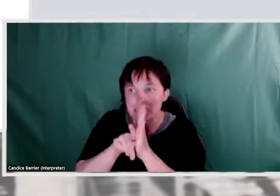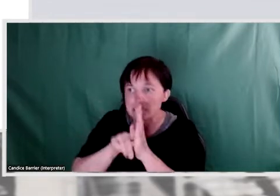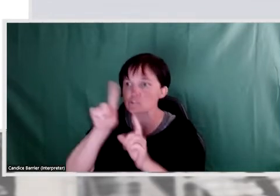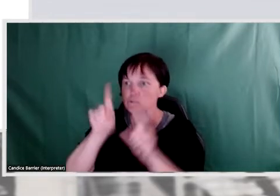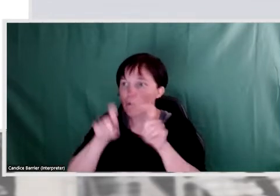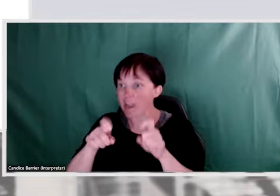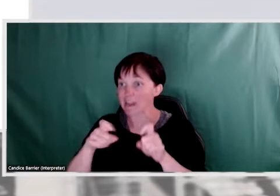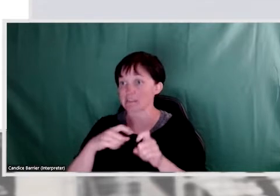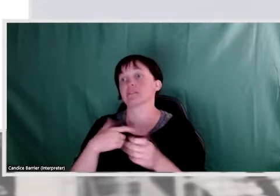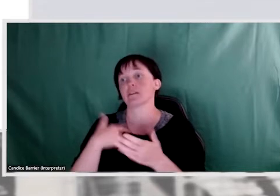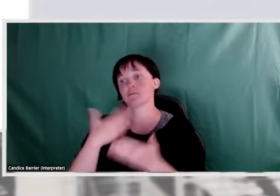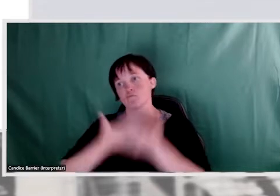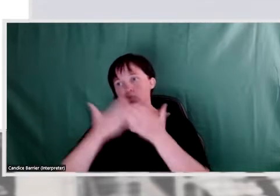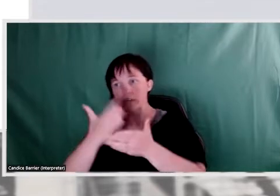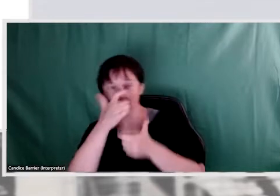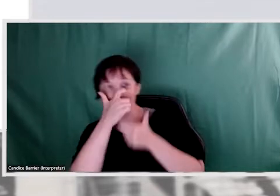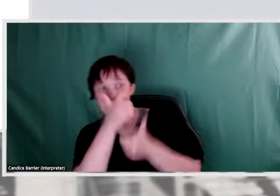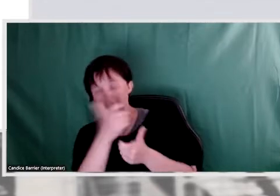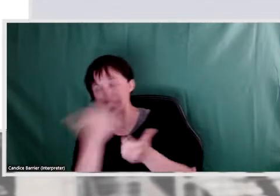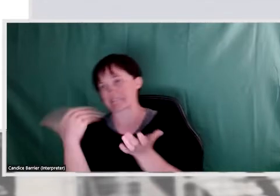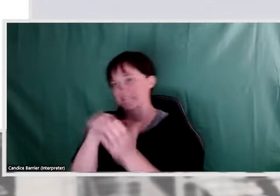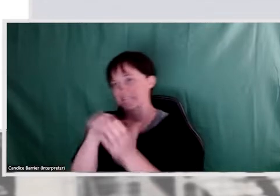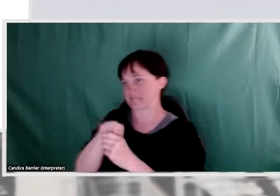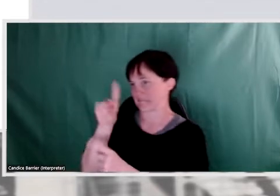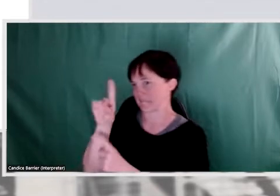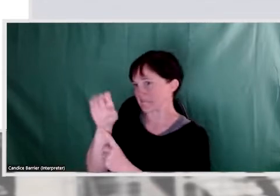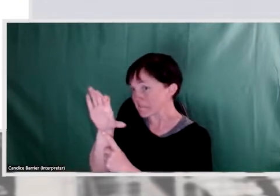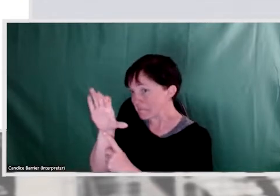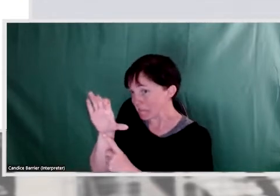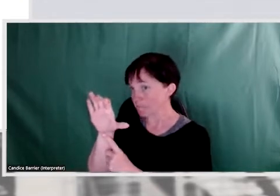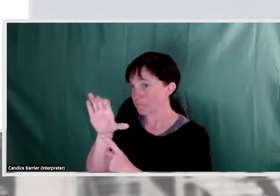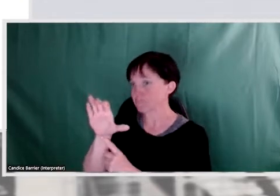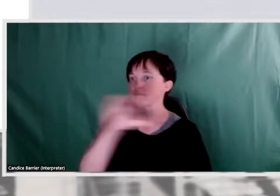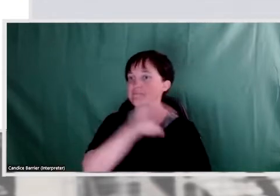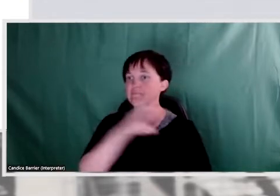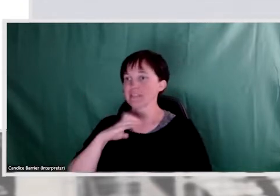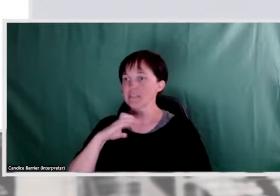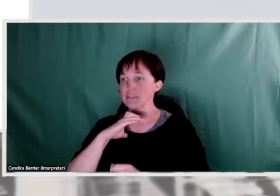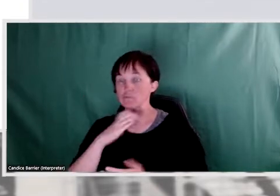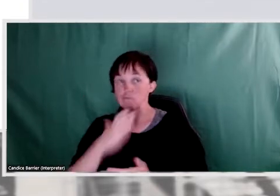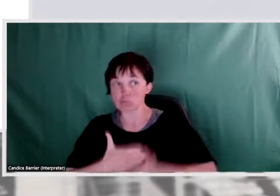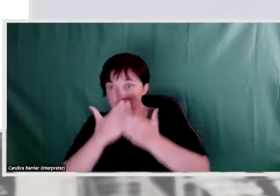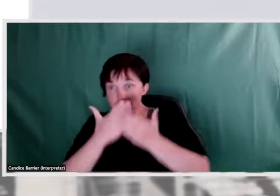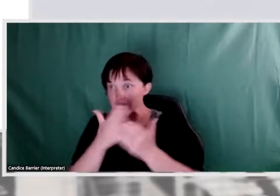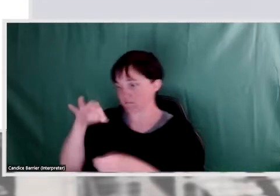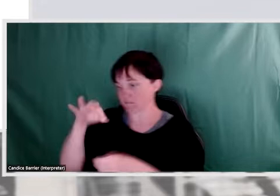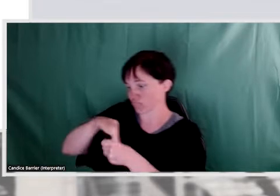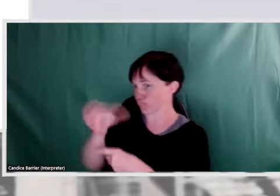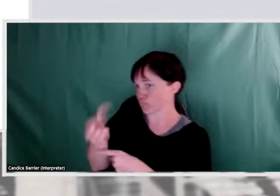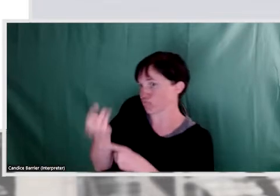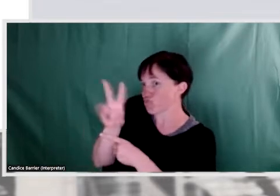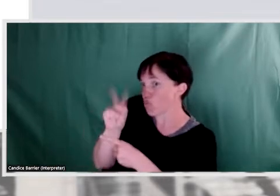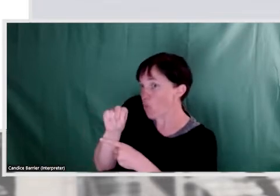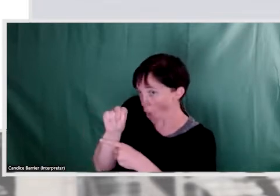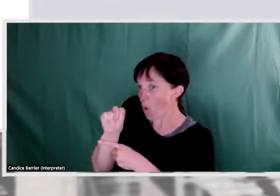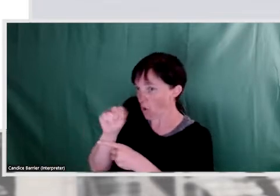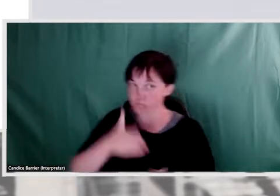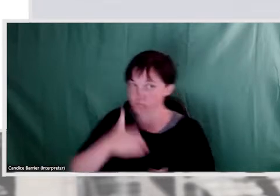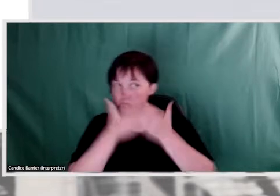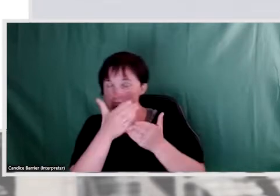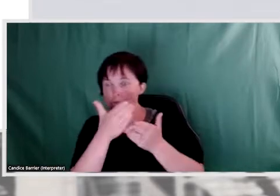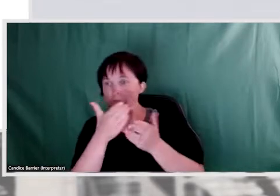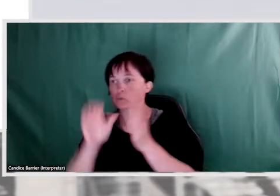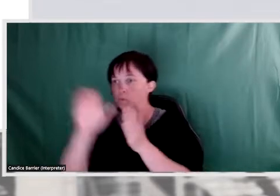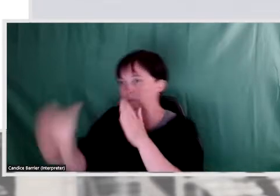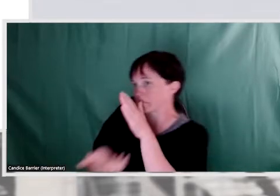recommend watching them again. Those are going to be in December. And then council can submit and vote on their own proposals to amend the budget that the